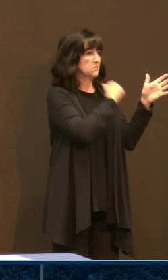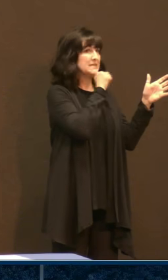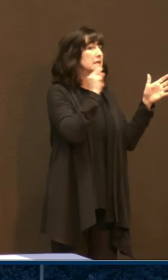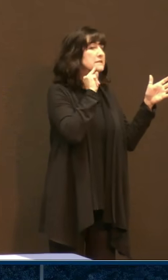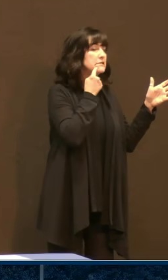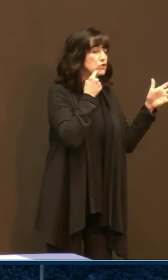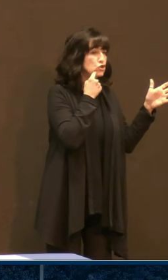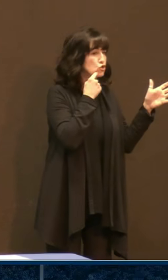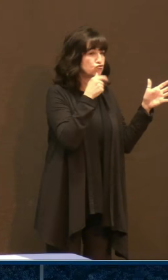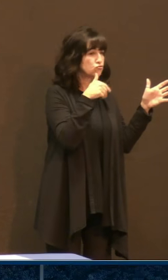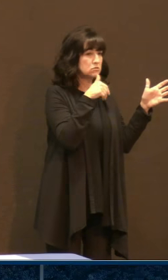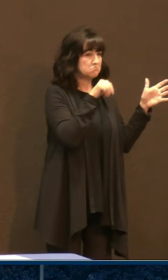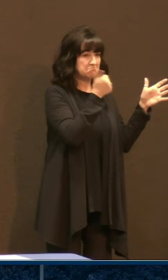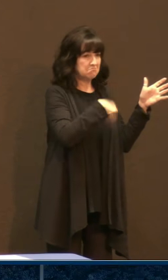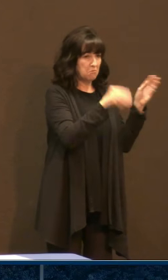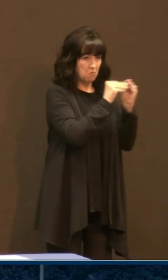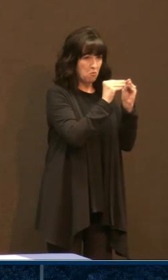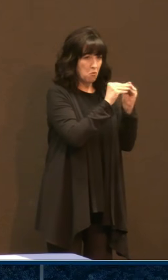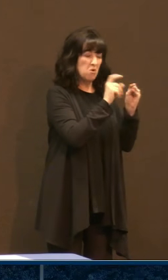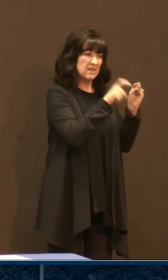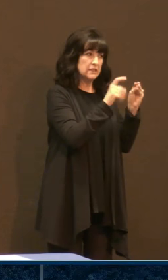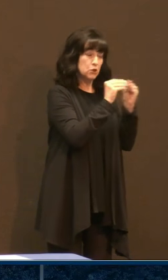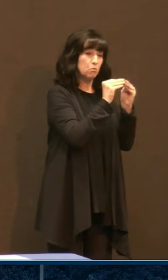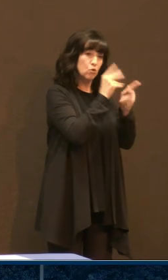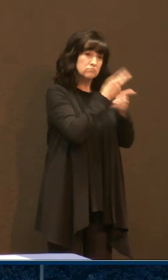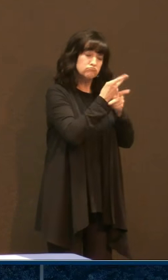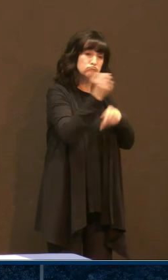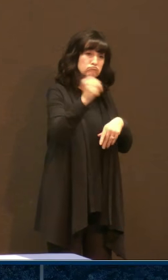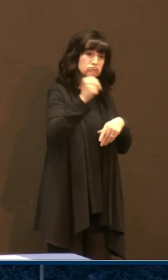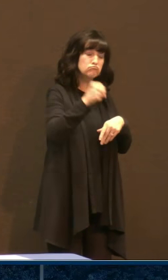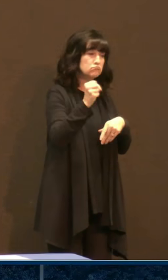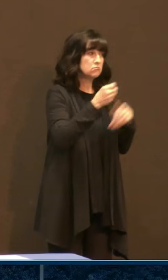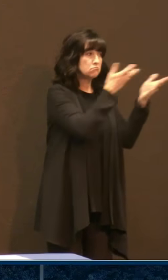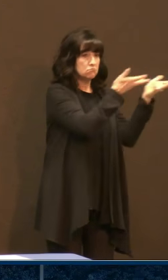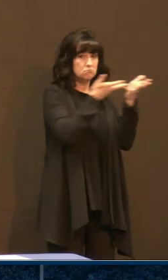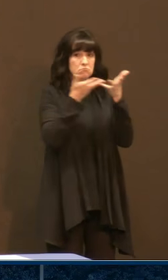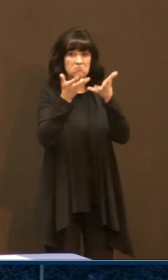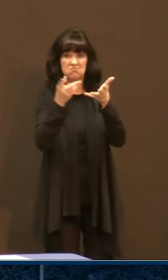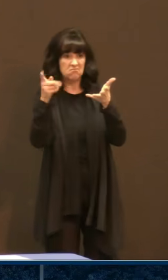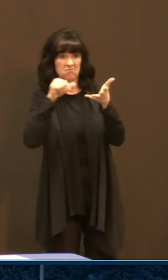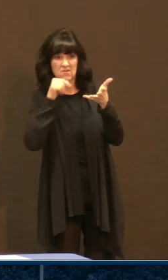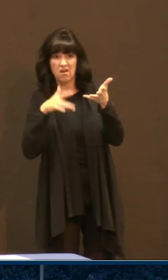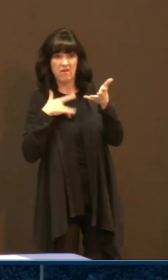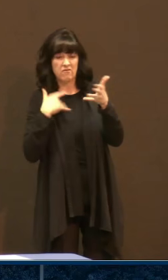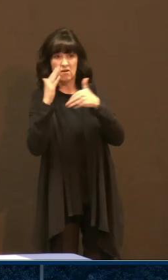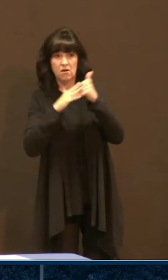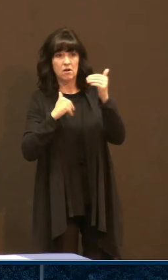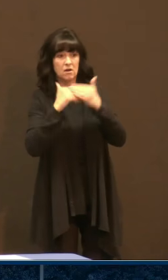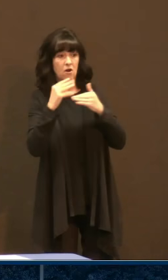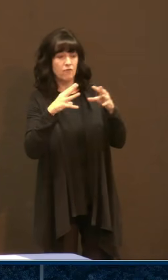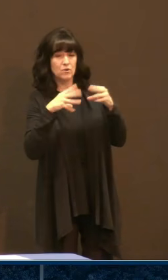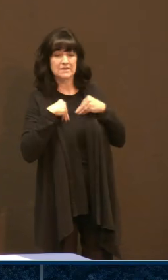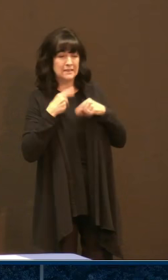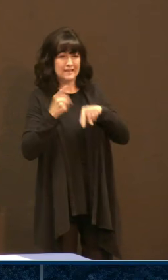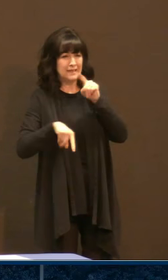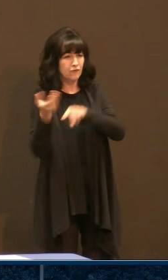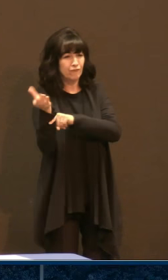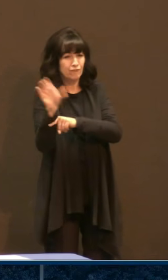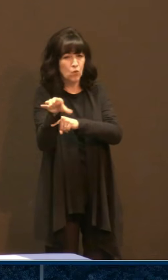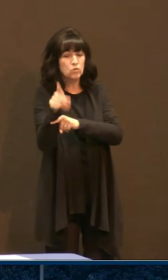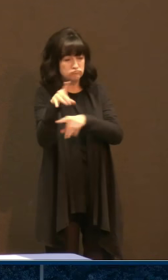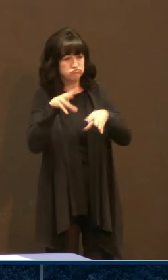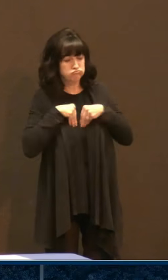the governor was saying, we feel that it is important to have options. You have to weigh a lot of different factors when